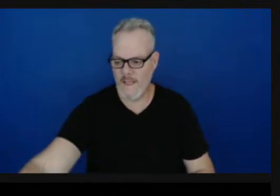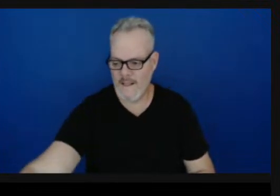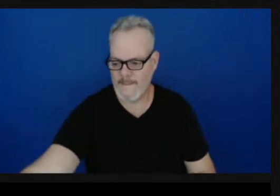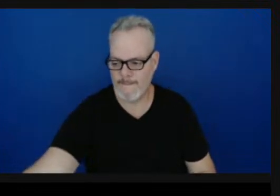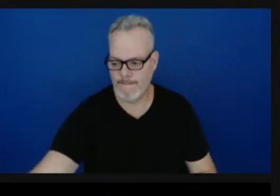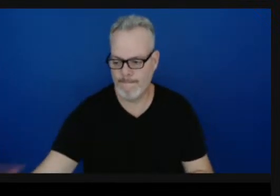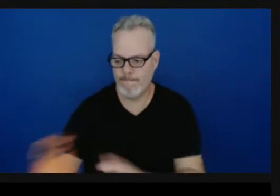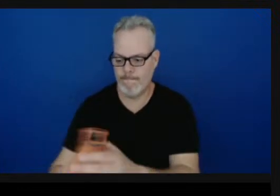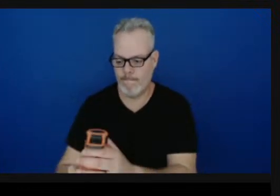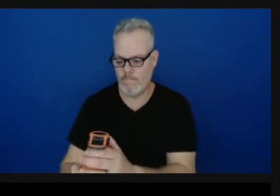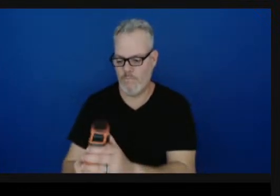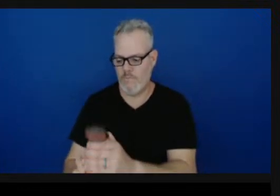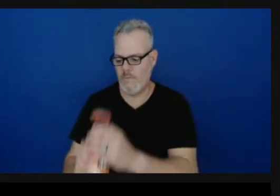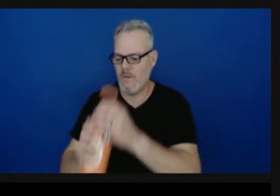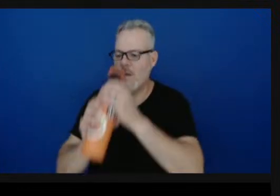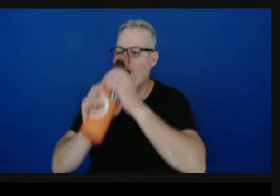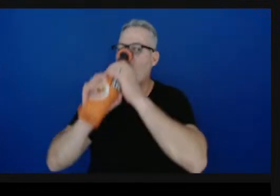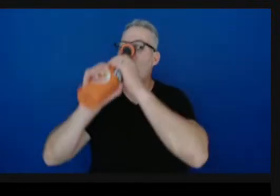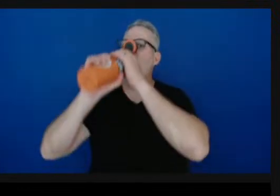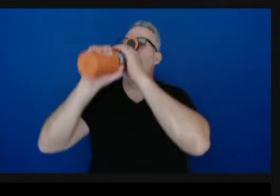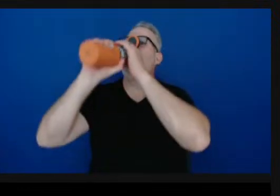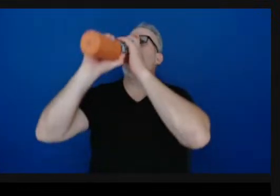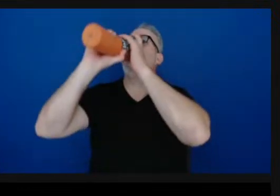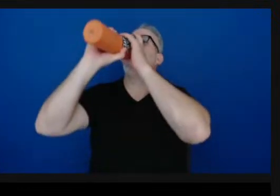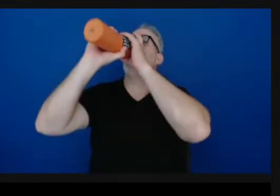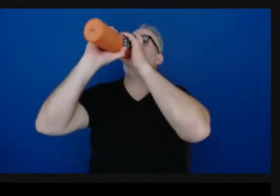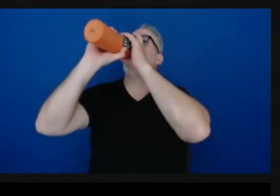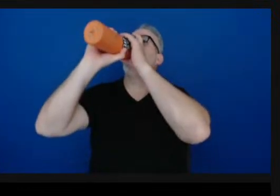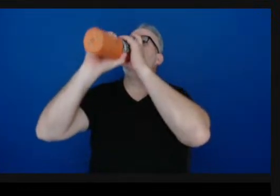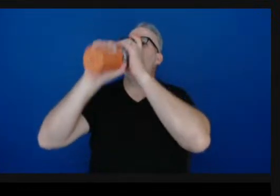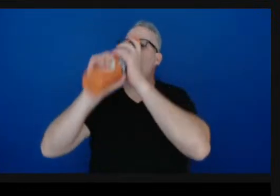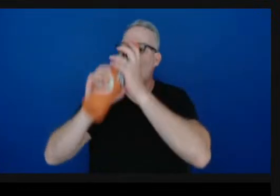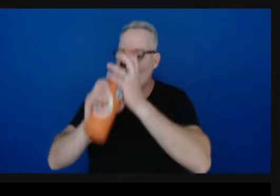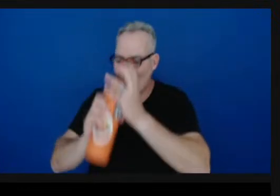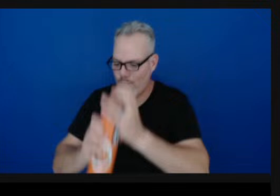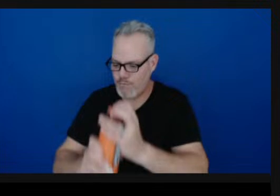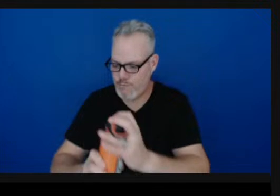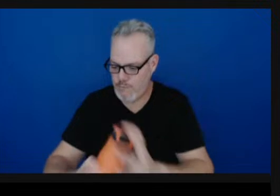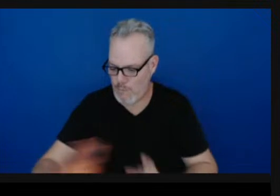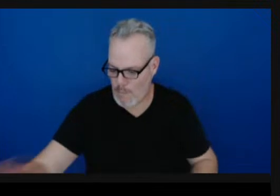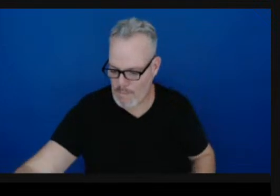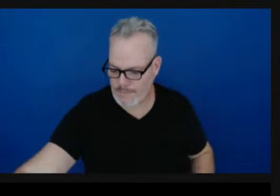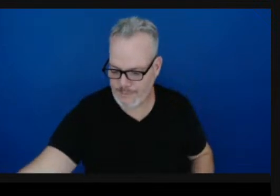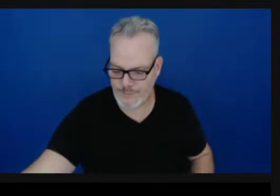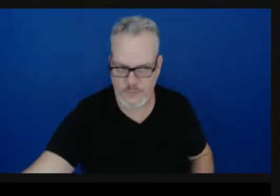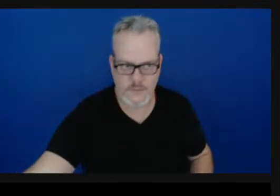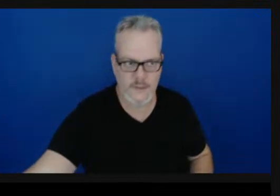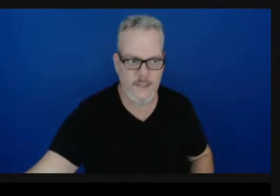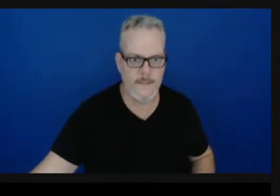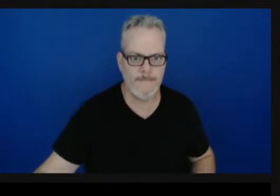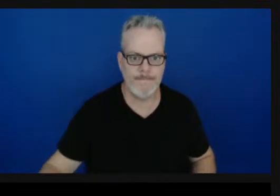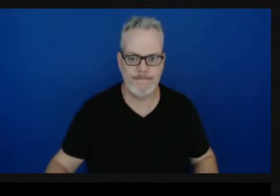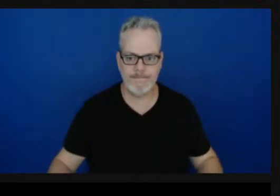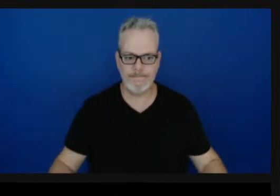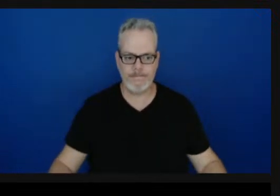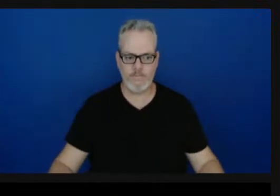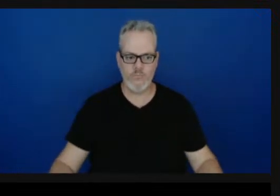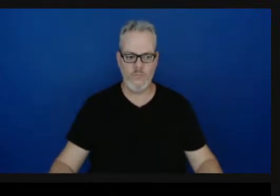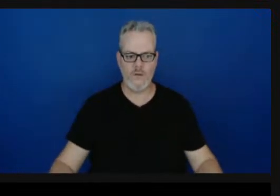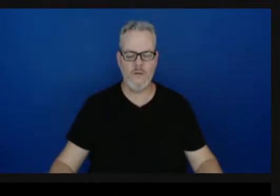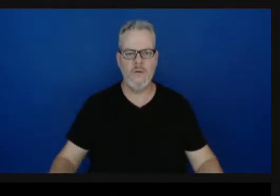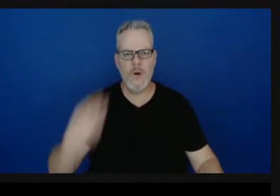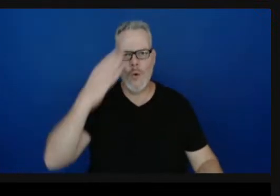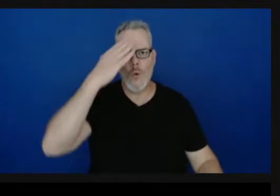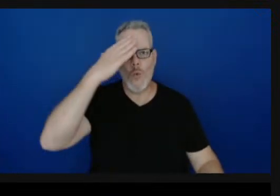So the question is, I know there are not a lot of signals showing any activity at the eruption site, so it's declared over. Why did they declare it